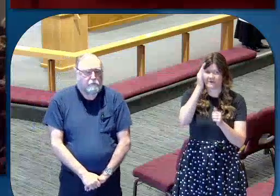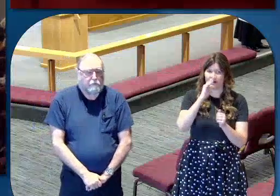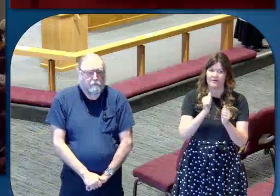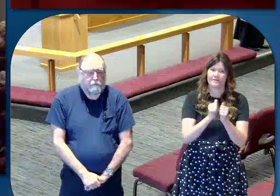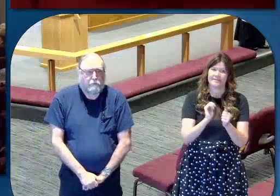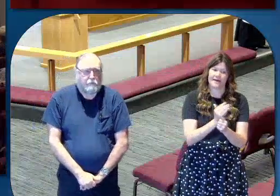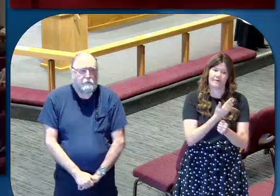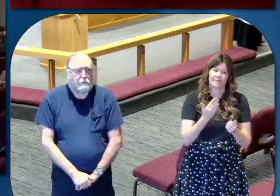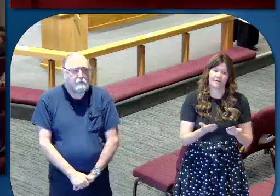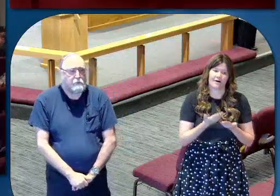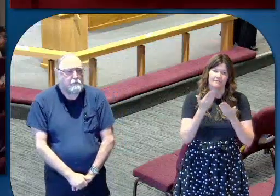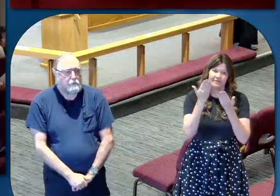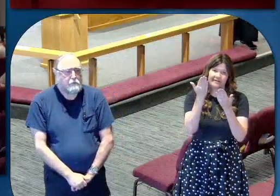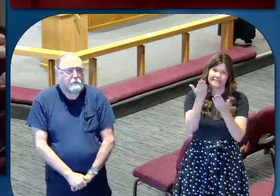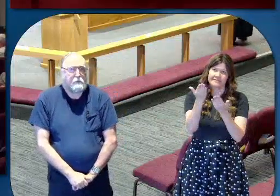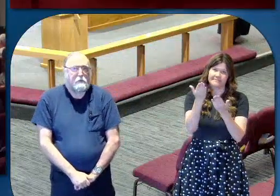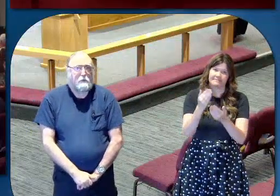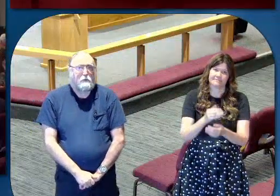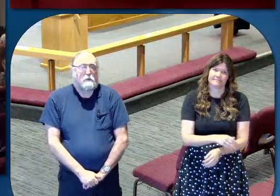our offerings.